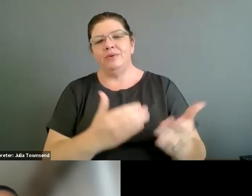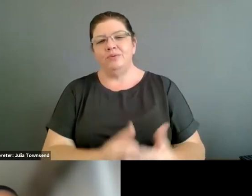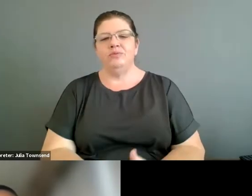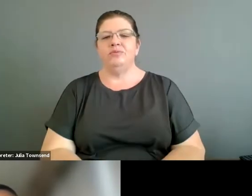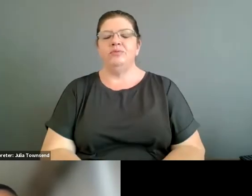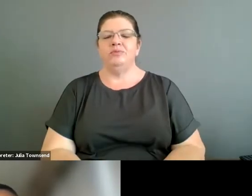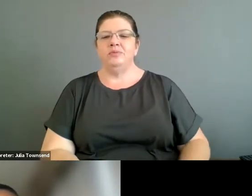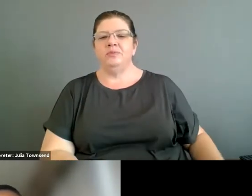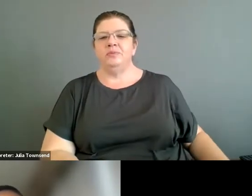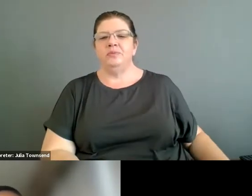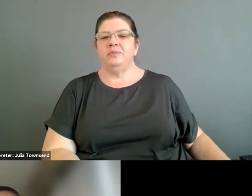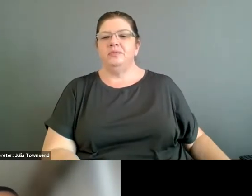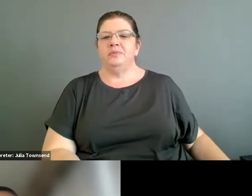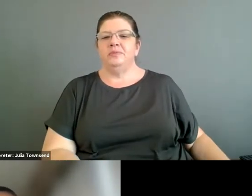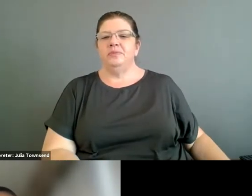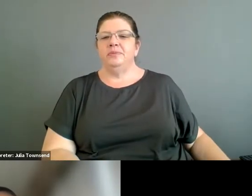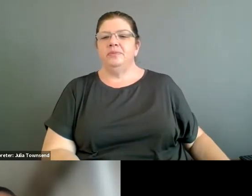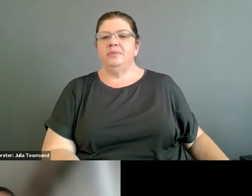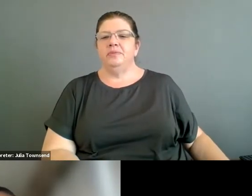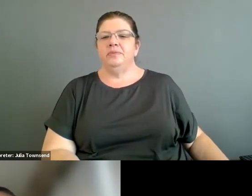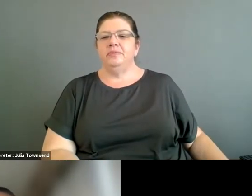impresionante. Thank you so much.